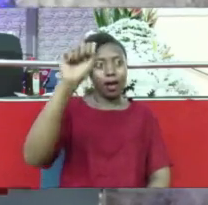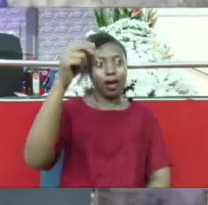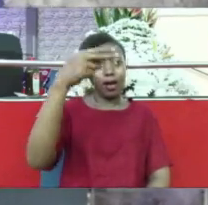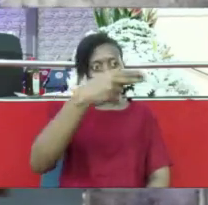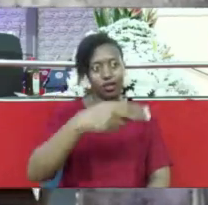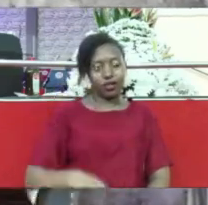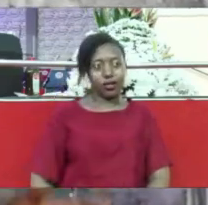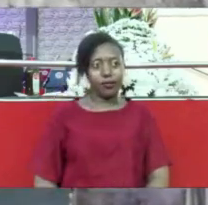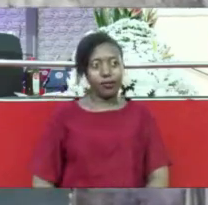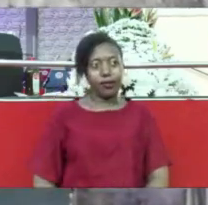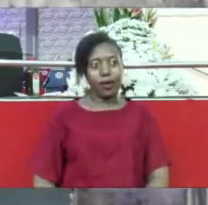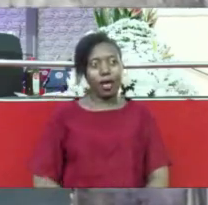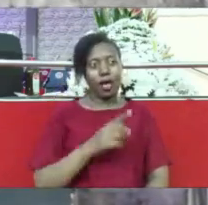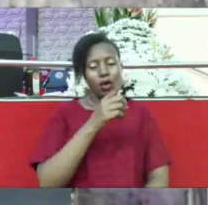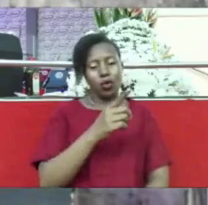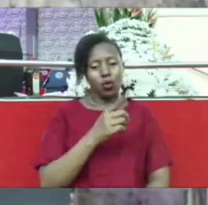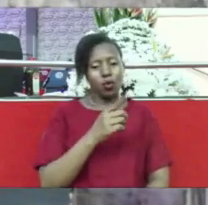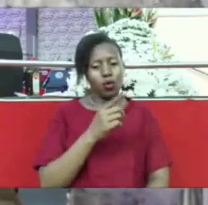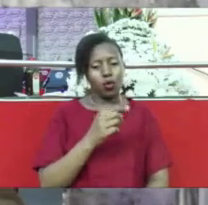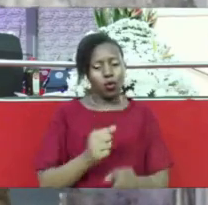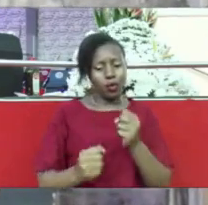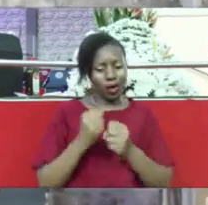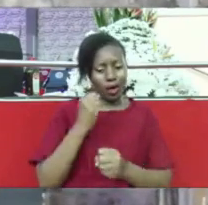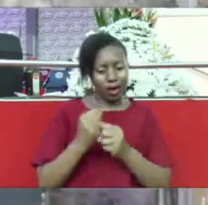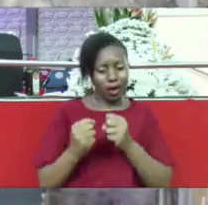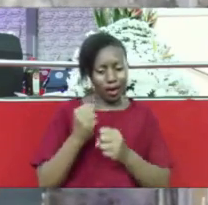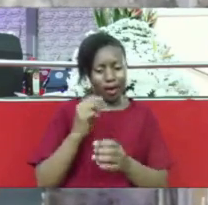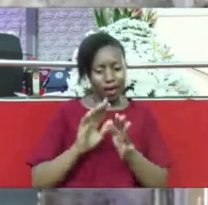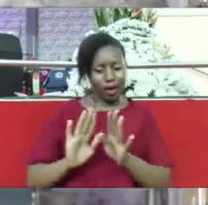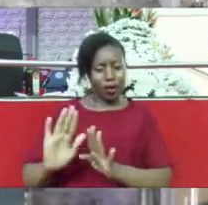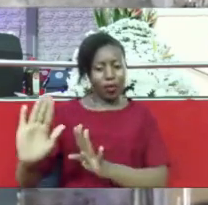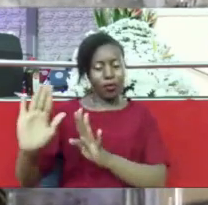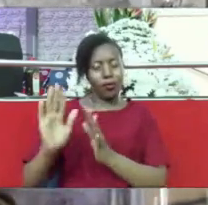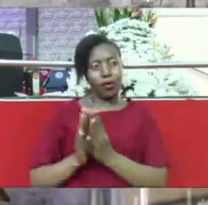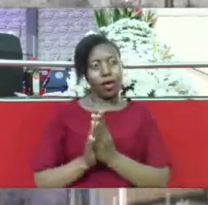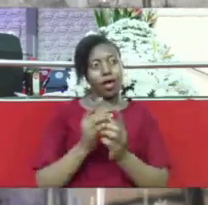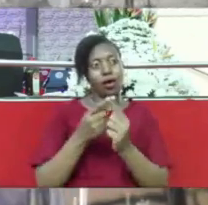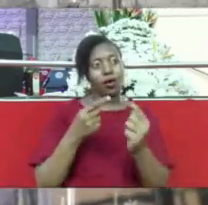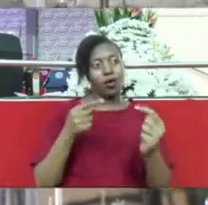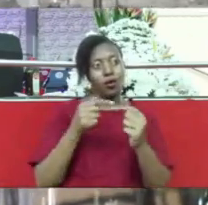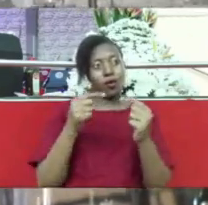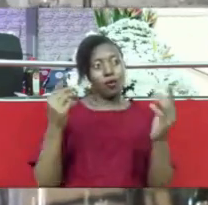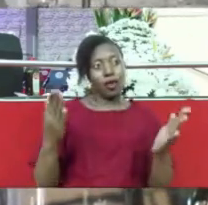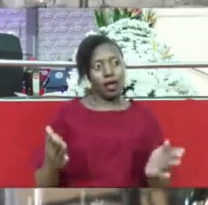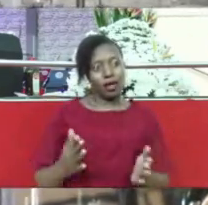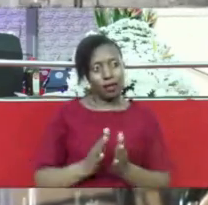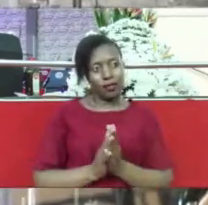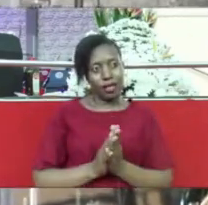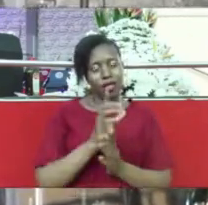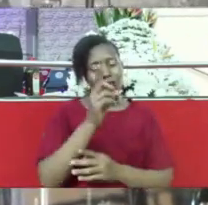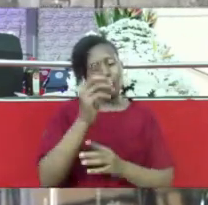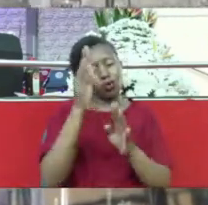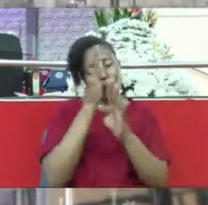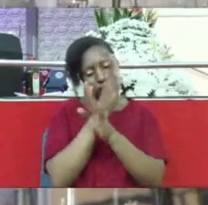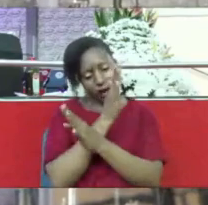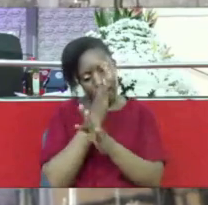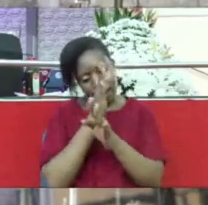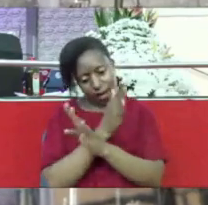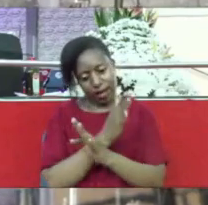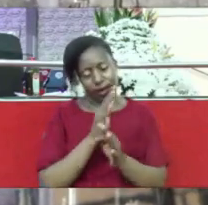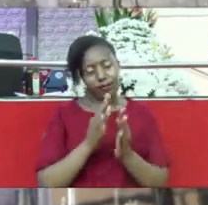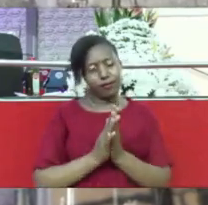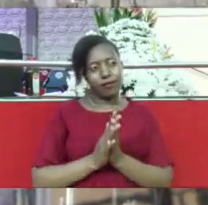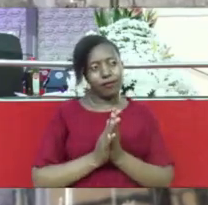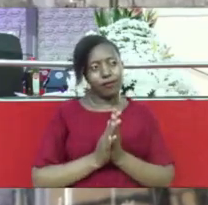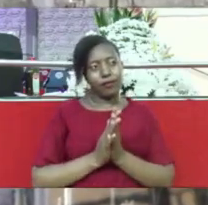running away from your tormentor. Kwa sababu unakimbia yule ambaye amekutishia. Hiding away. Unajificha. Hiding away.